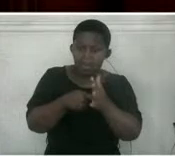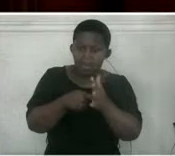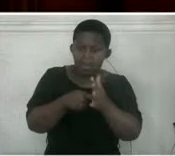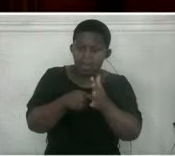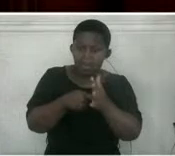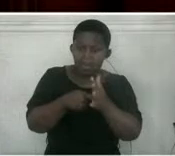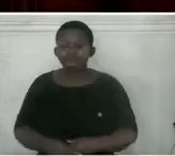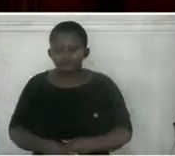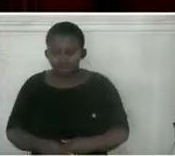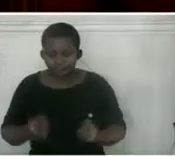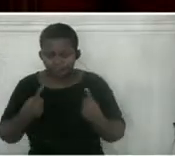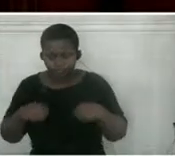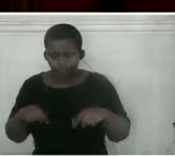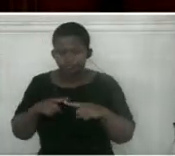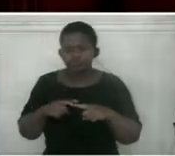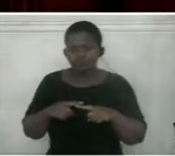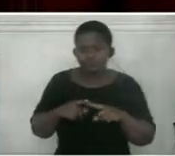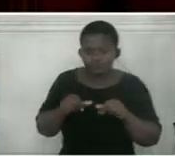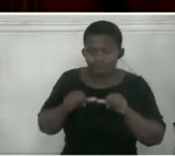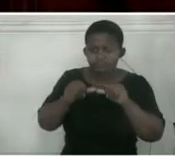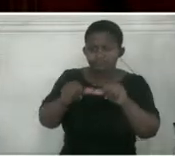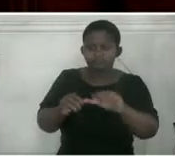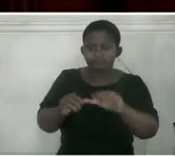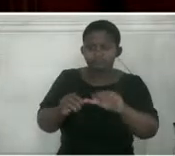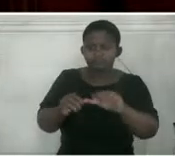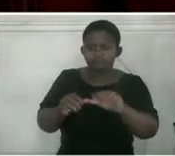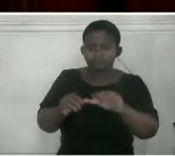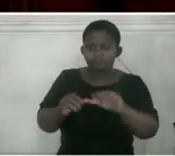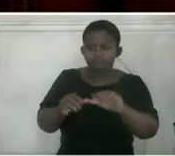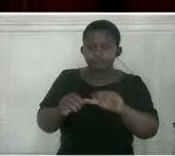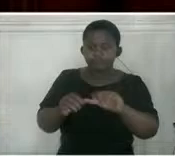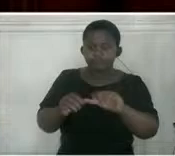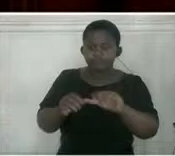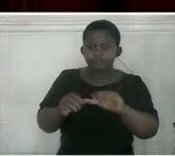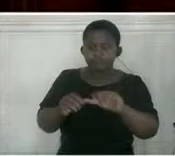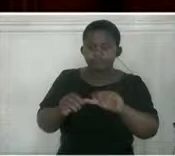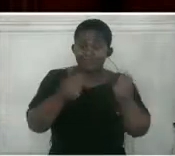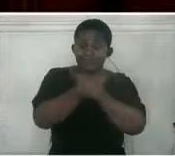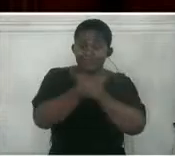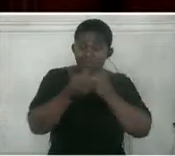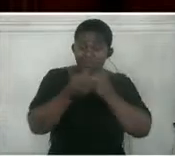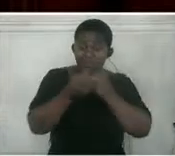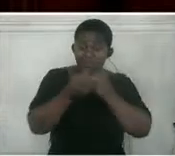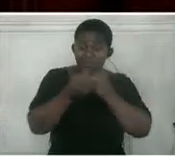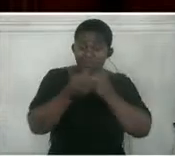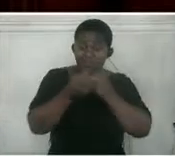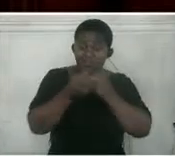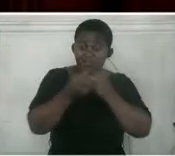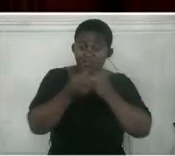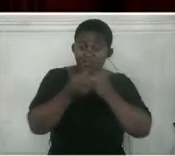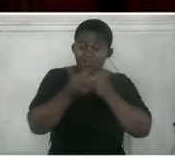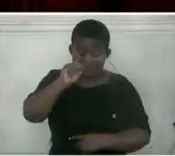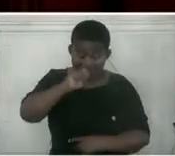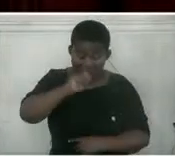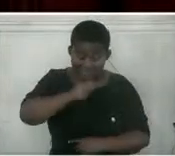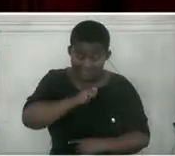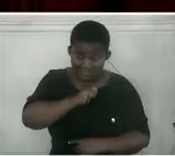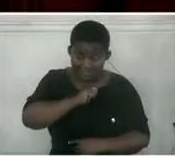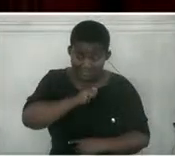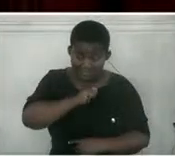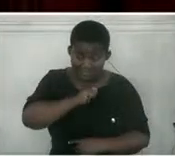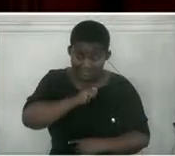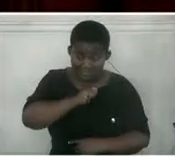As we move to radical economic transformation, as KwaZulu-Natal province, we adopted